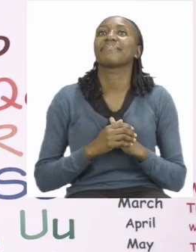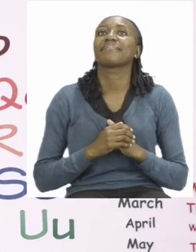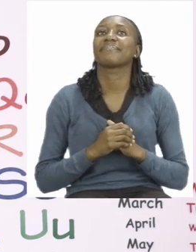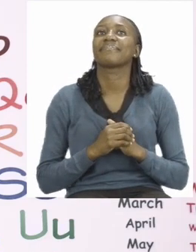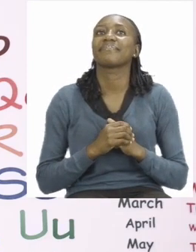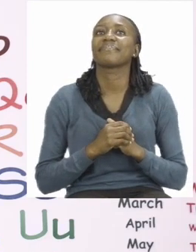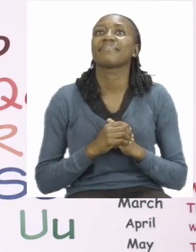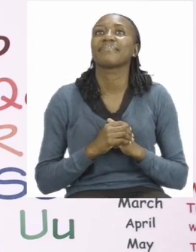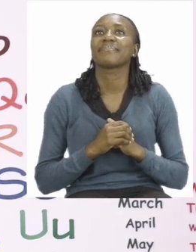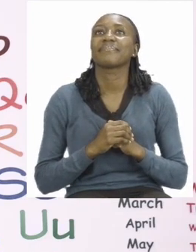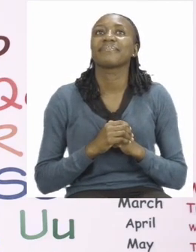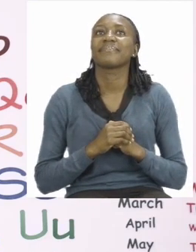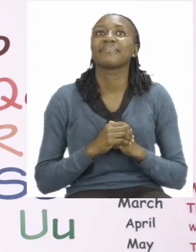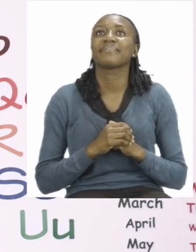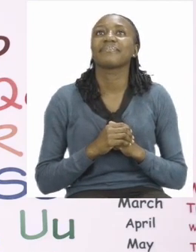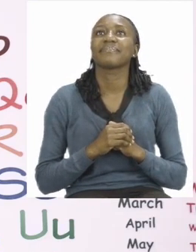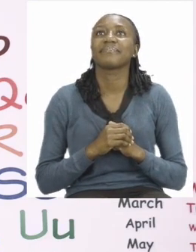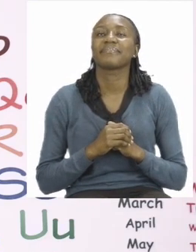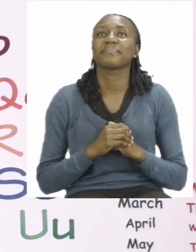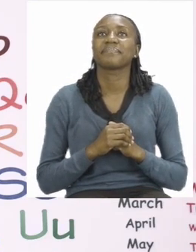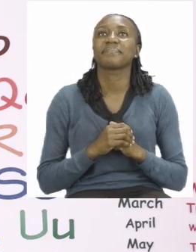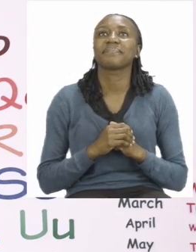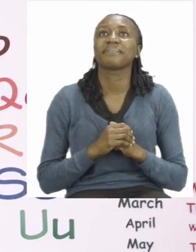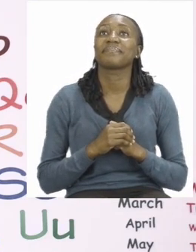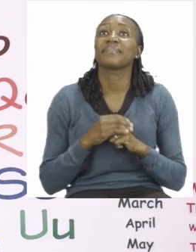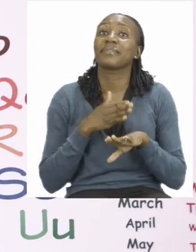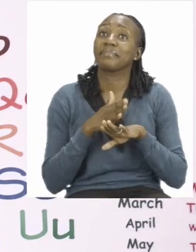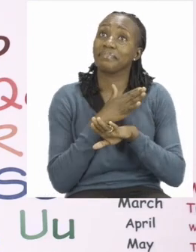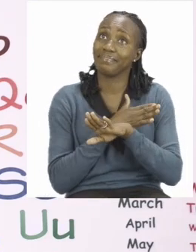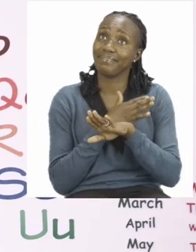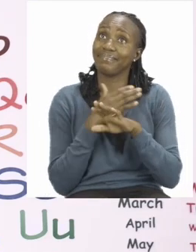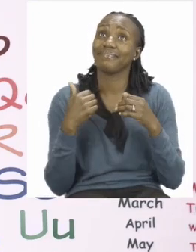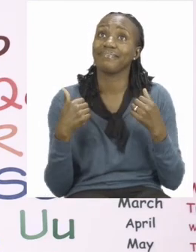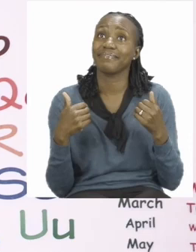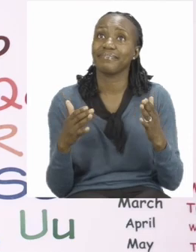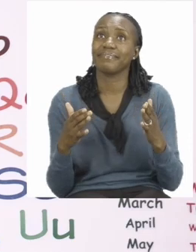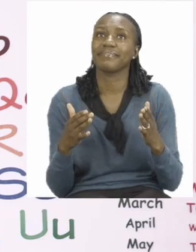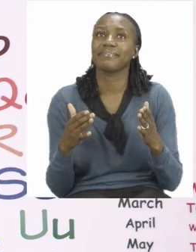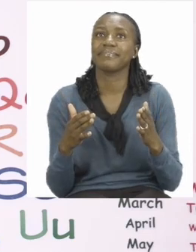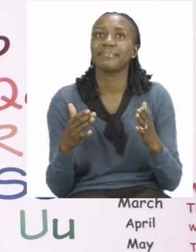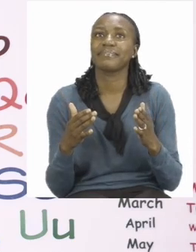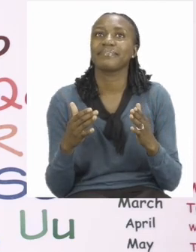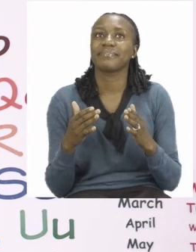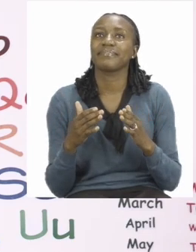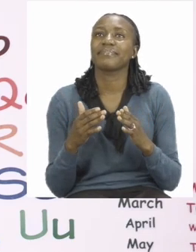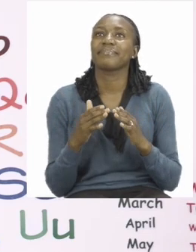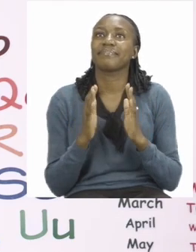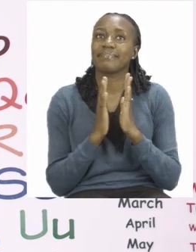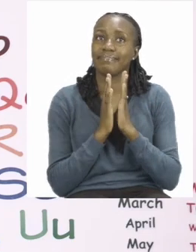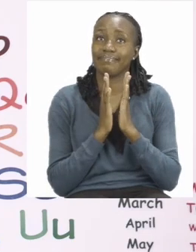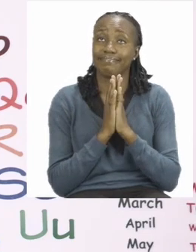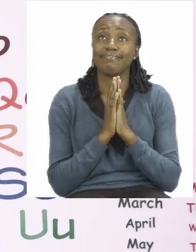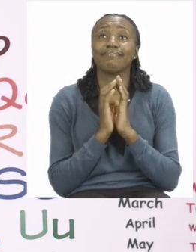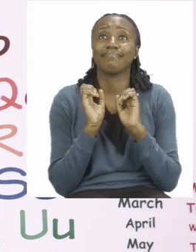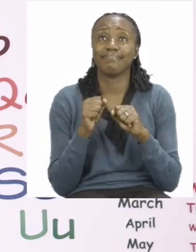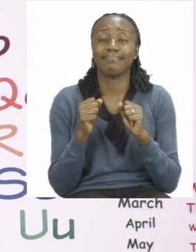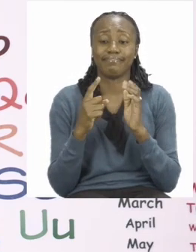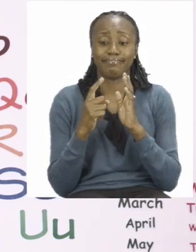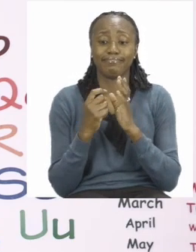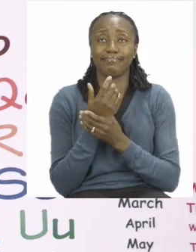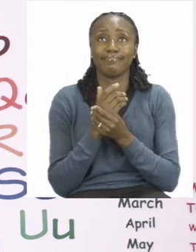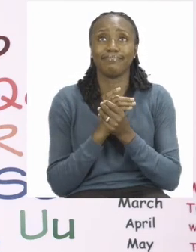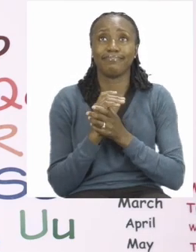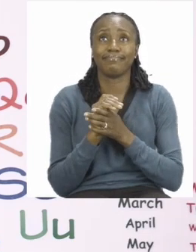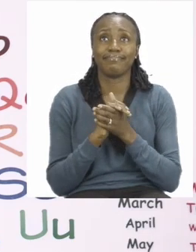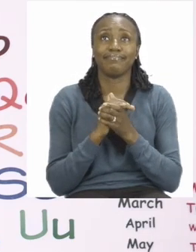and Animals. And before we get into any lessons, boys and girls, we know that we need to